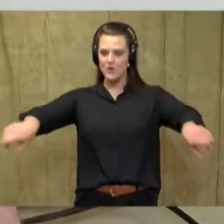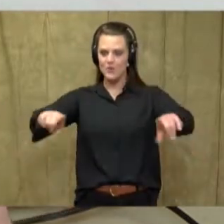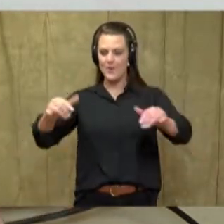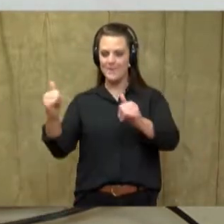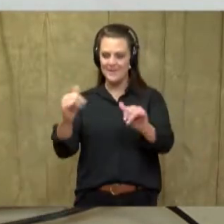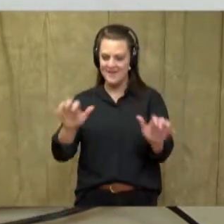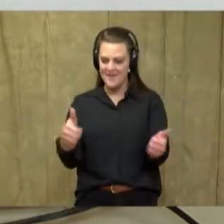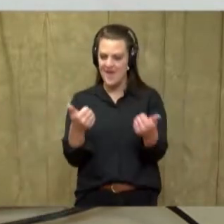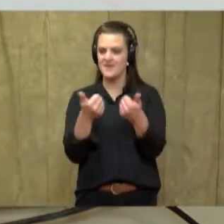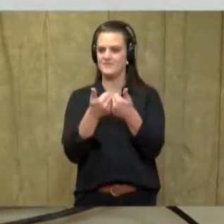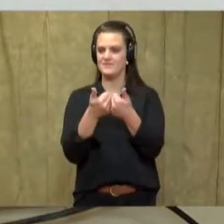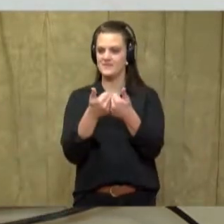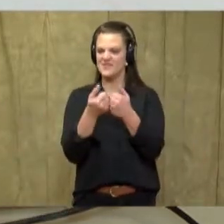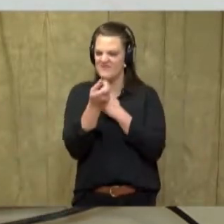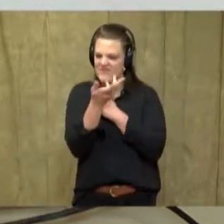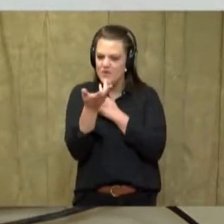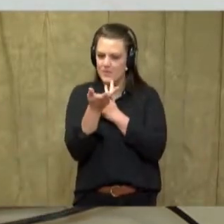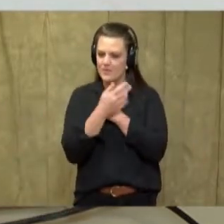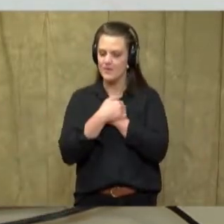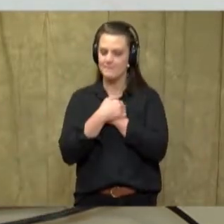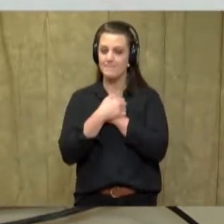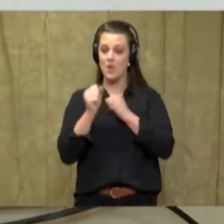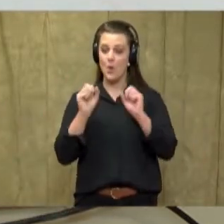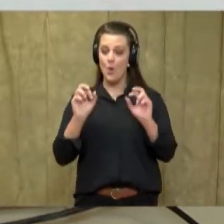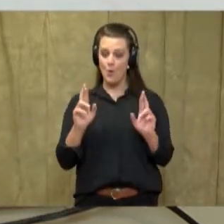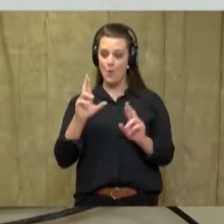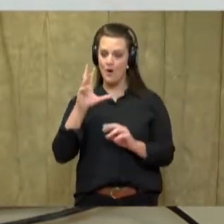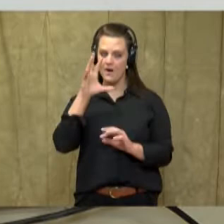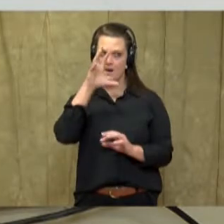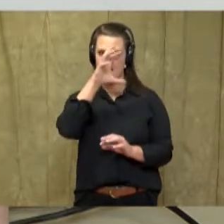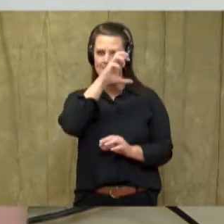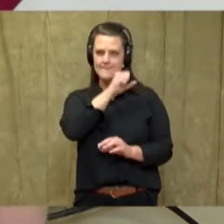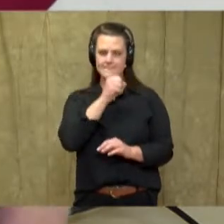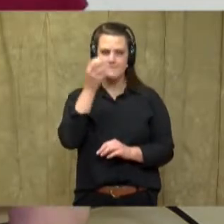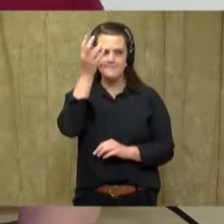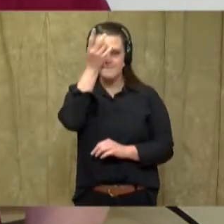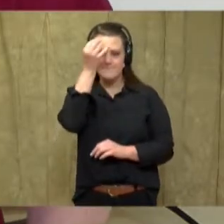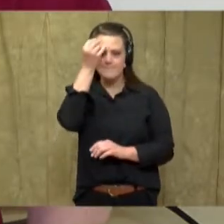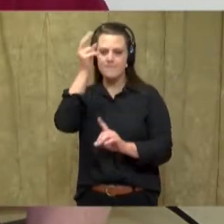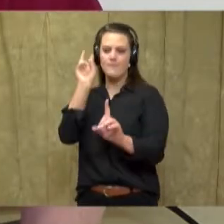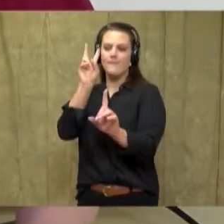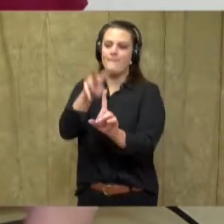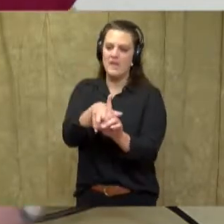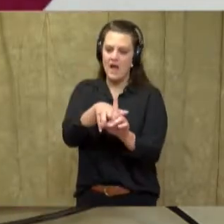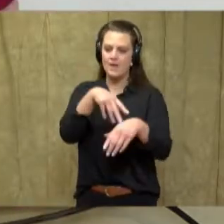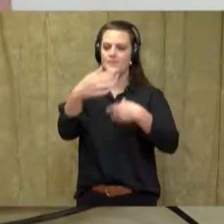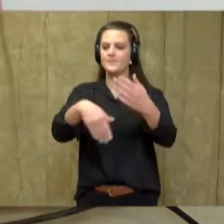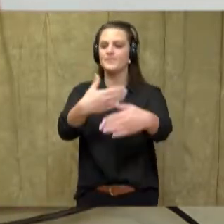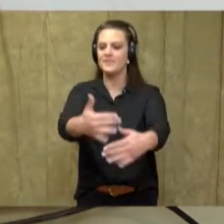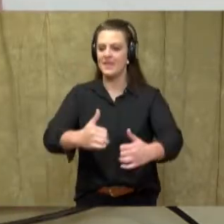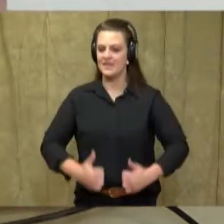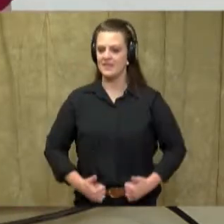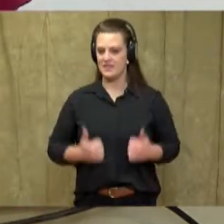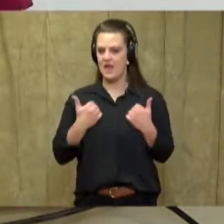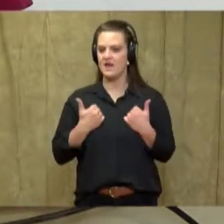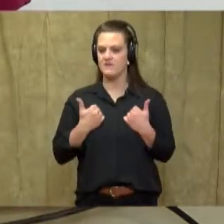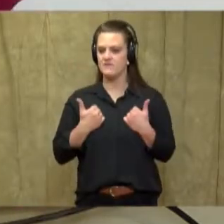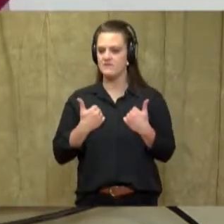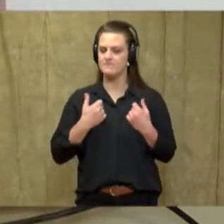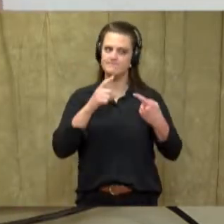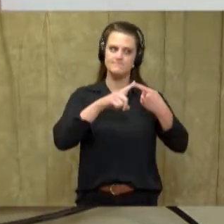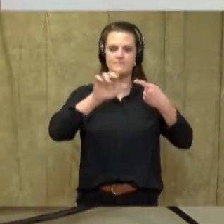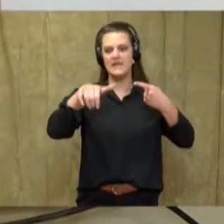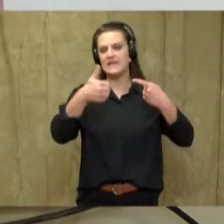games or use your inferencing skill throughout this week, maybe in games or throughout